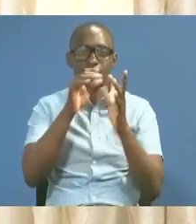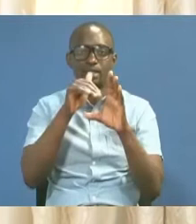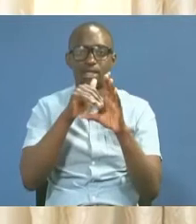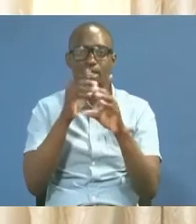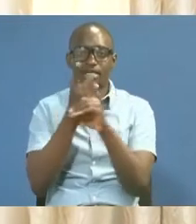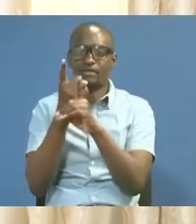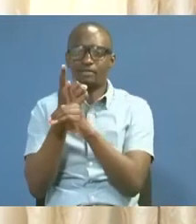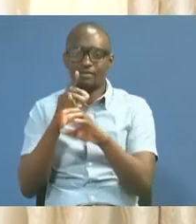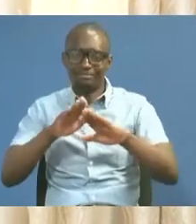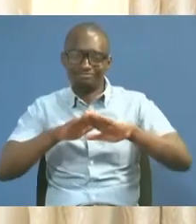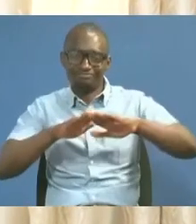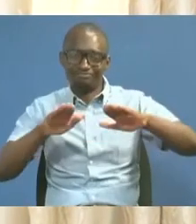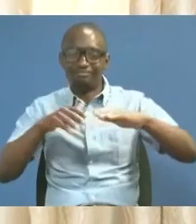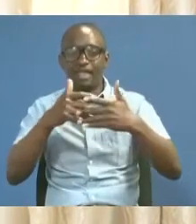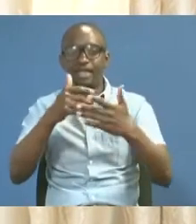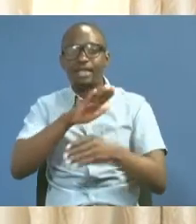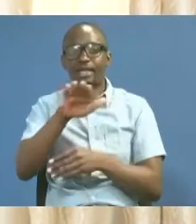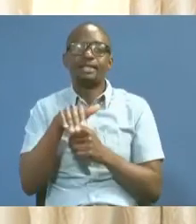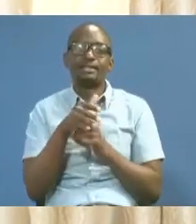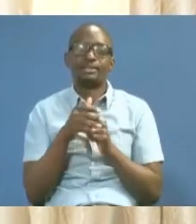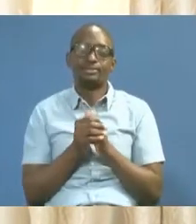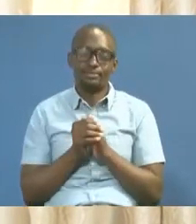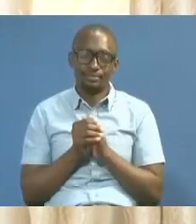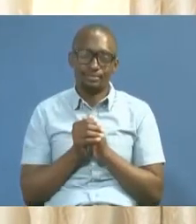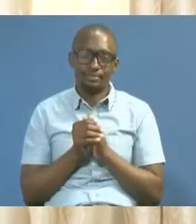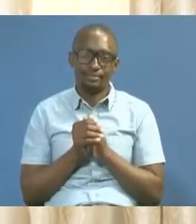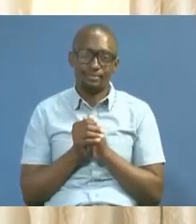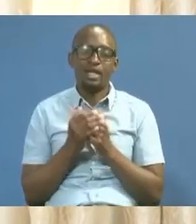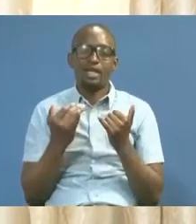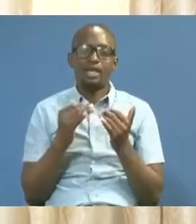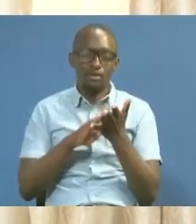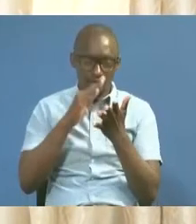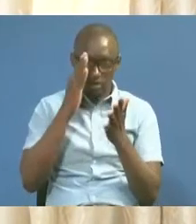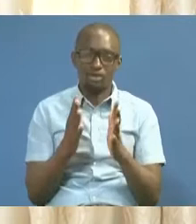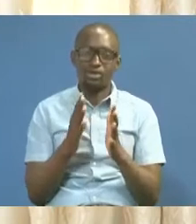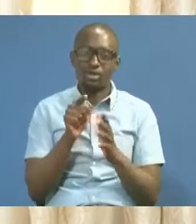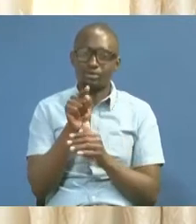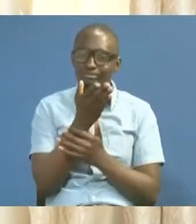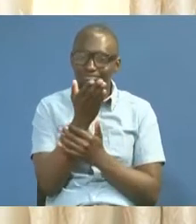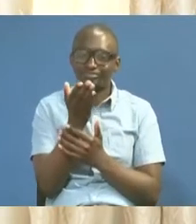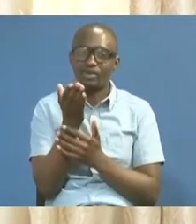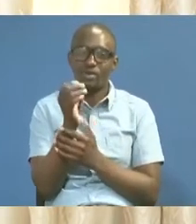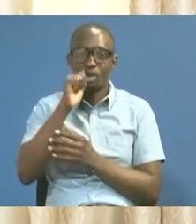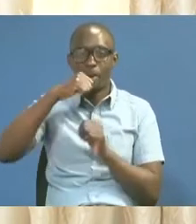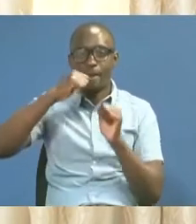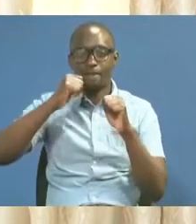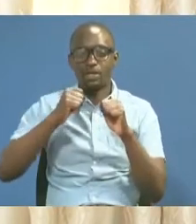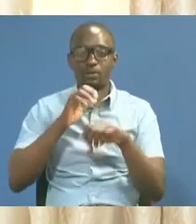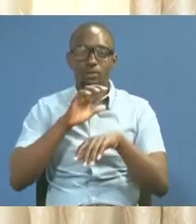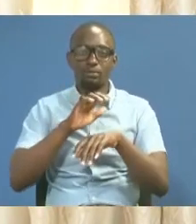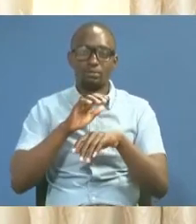in different fields. So as a student, you can actually take